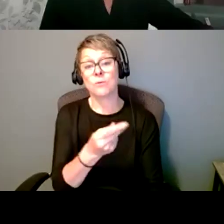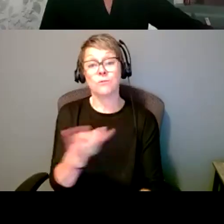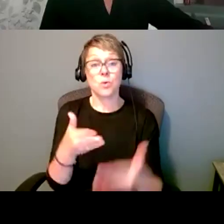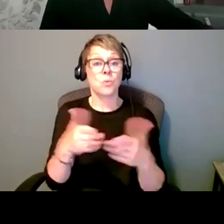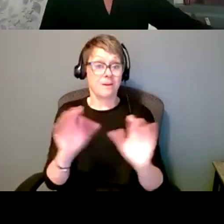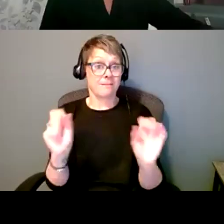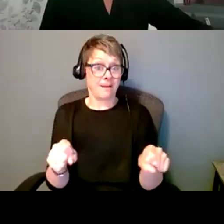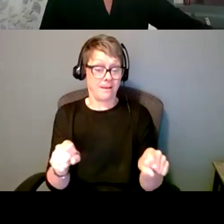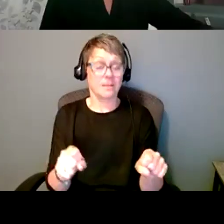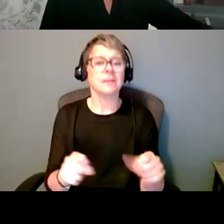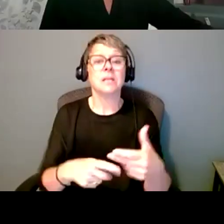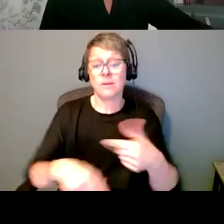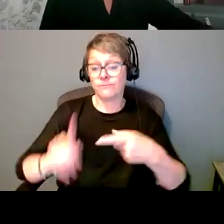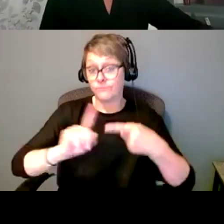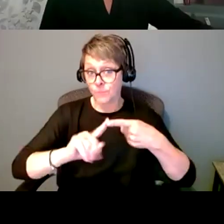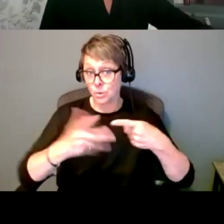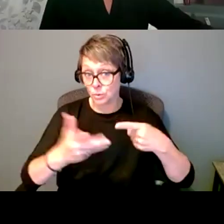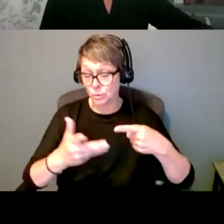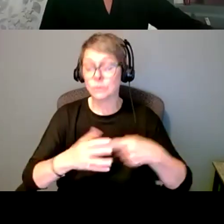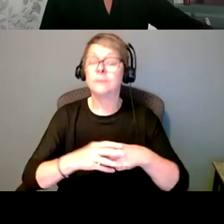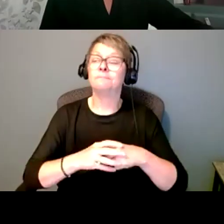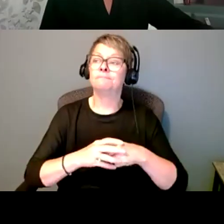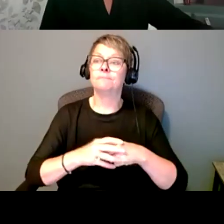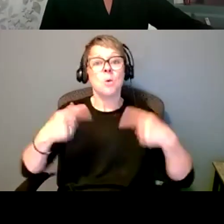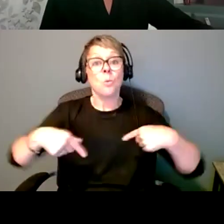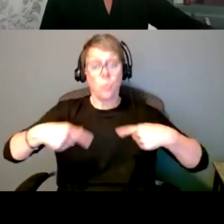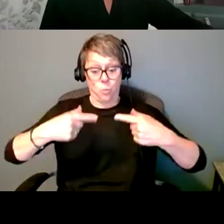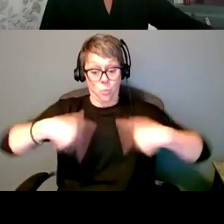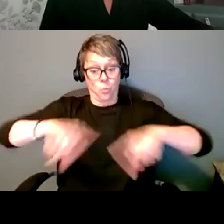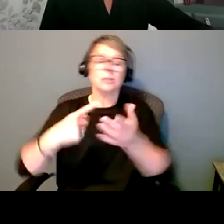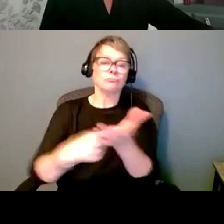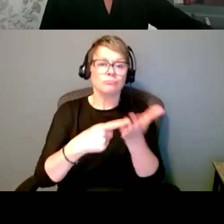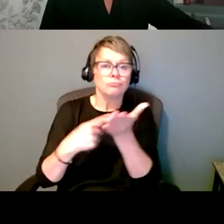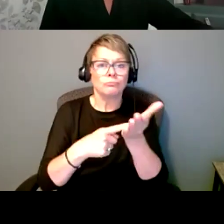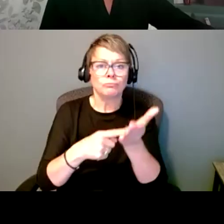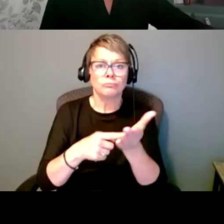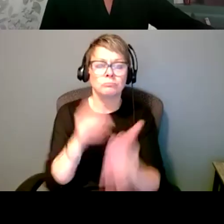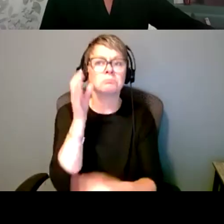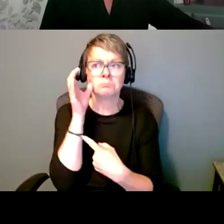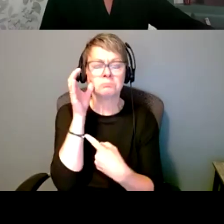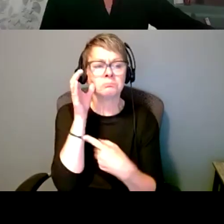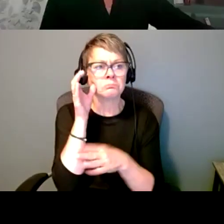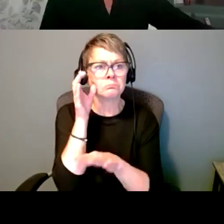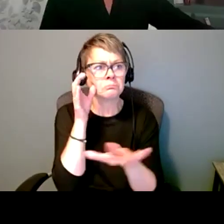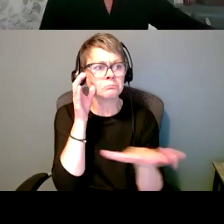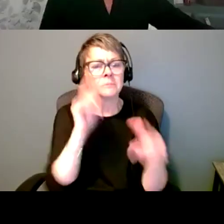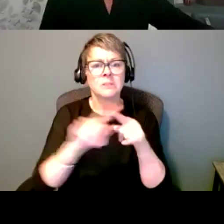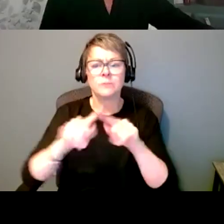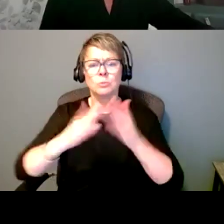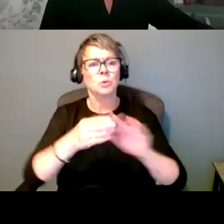ways that can be done. But the first way is, when we talk like this and we get questions and we hear about what the communities are doing, it gives us